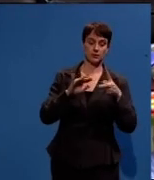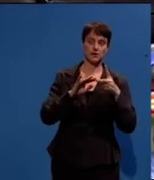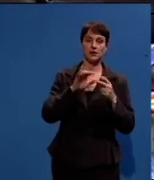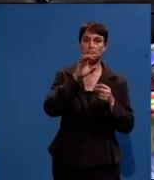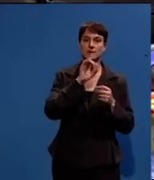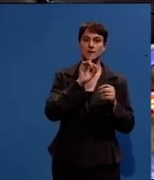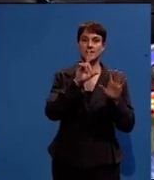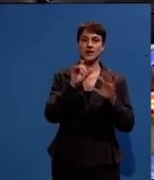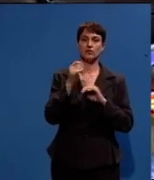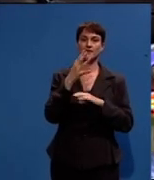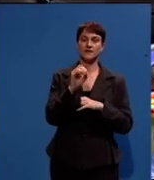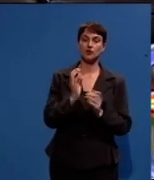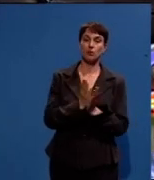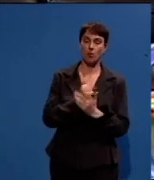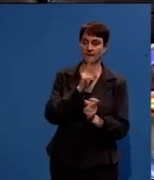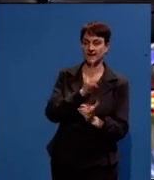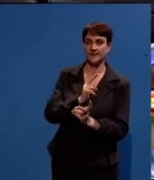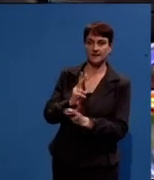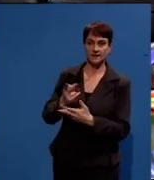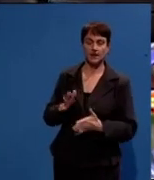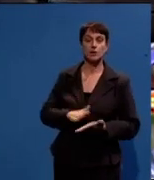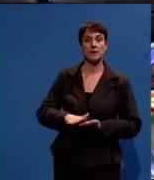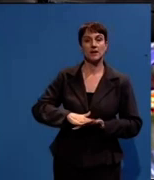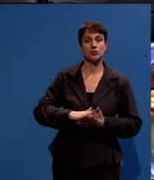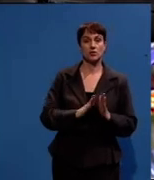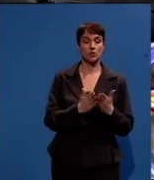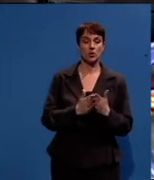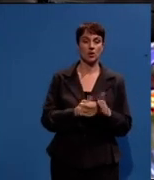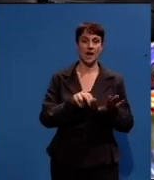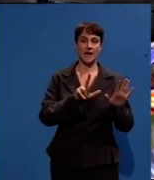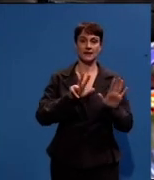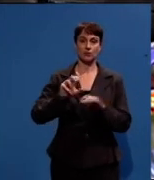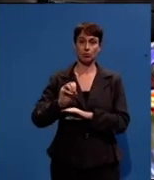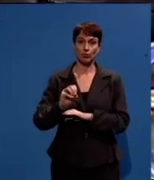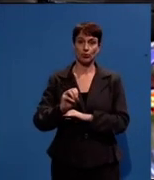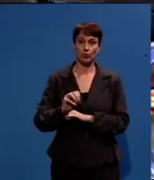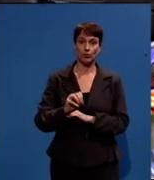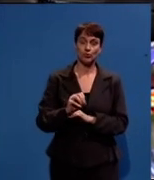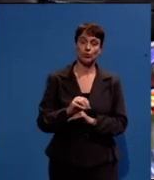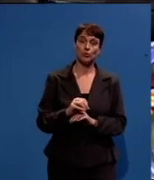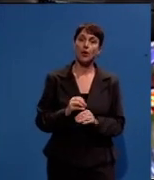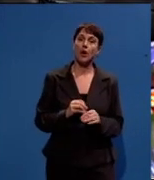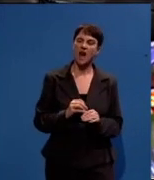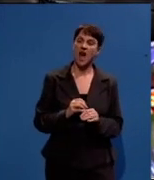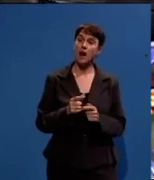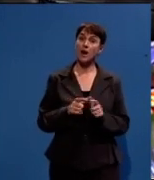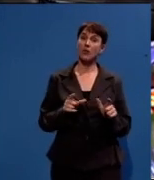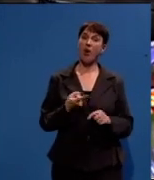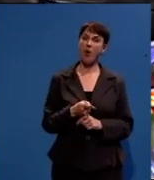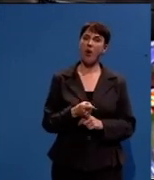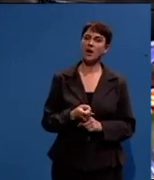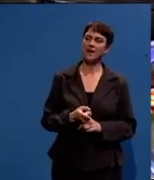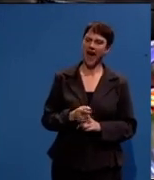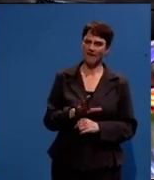1,750 schools. We have published about 880, you know, books in indigenous languages spoken in,